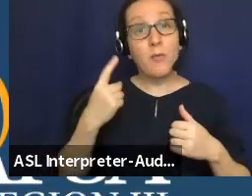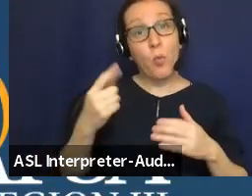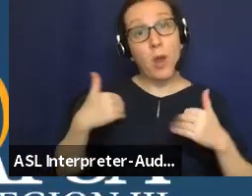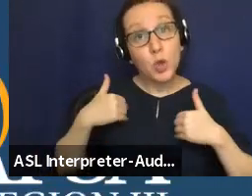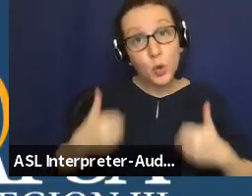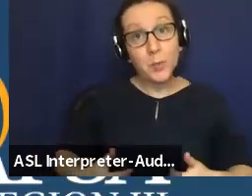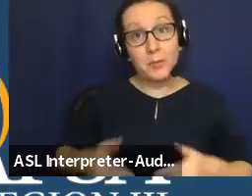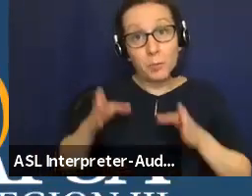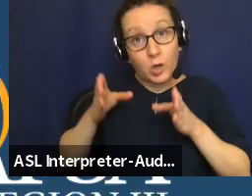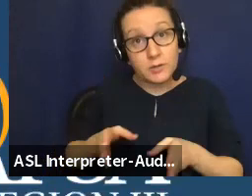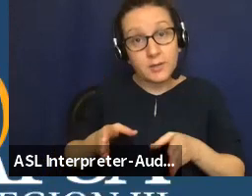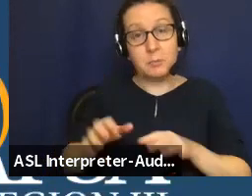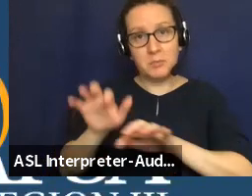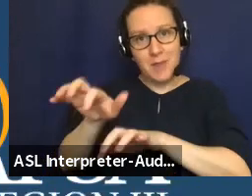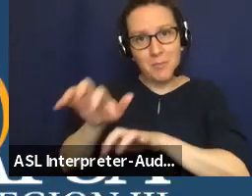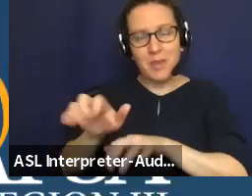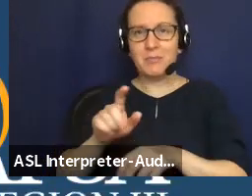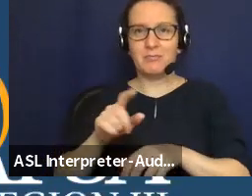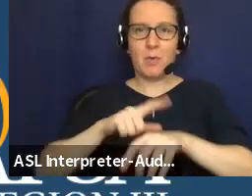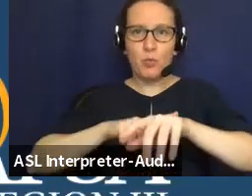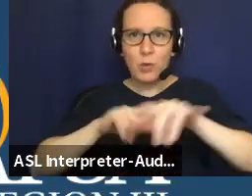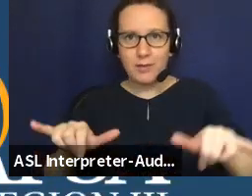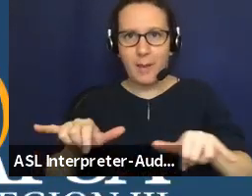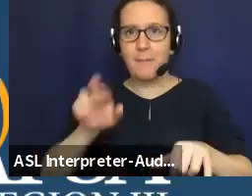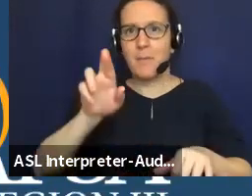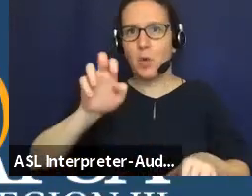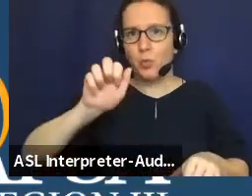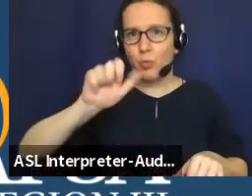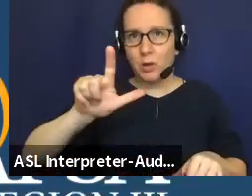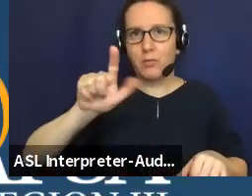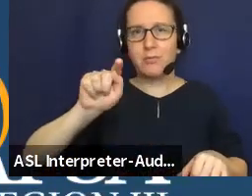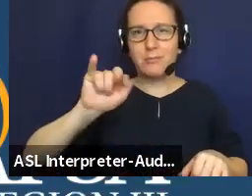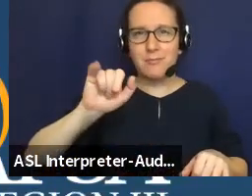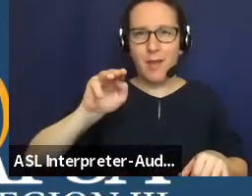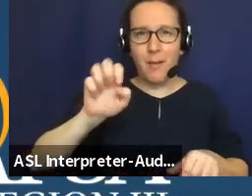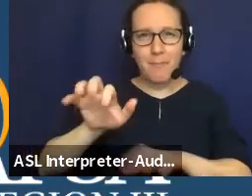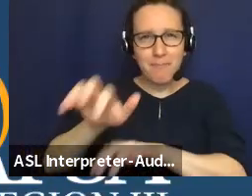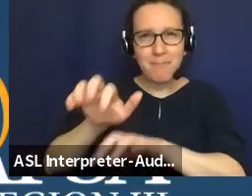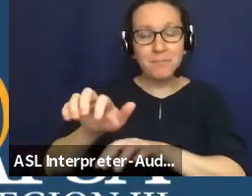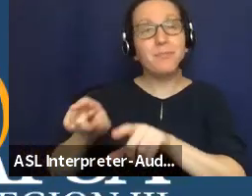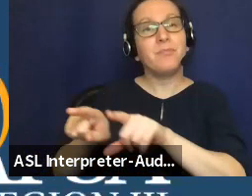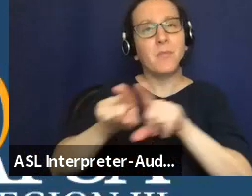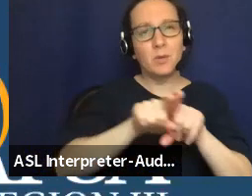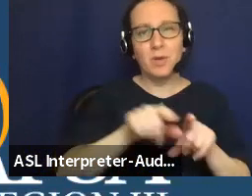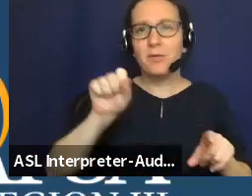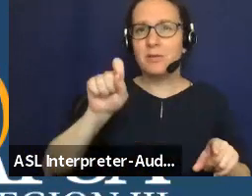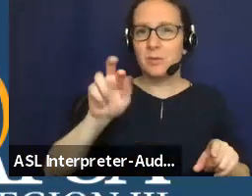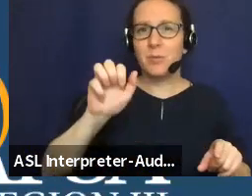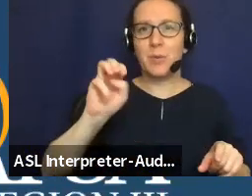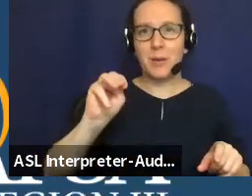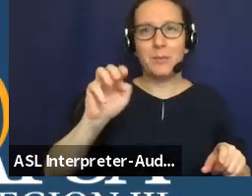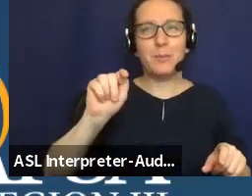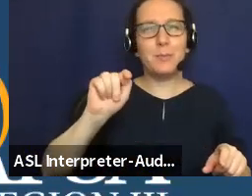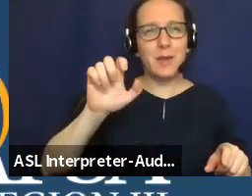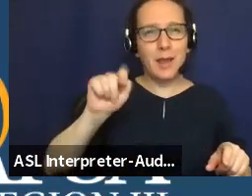is typing everything real time. And we've also shared the stream text link in the chat box so you can see the full